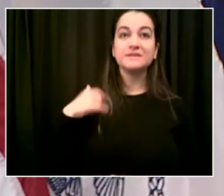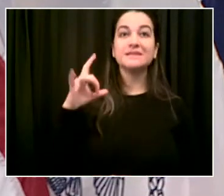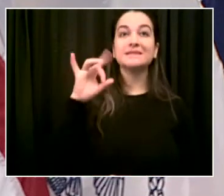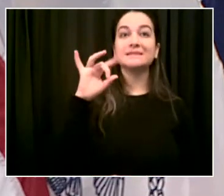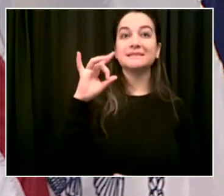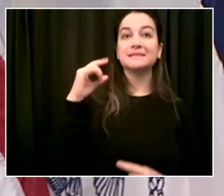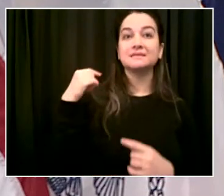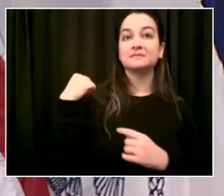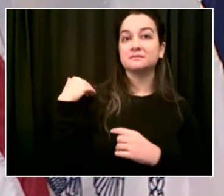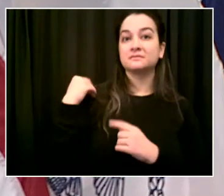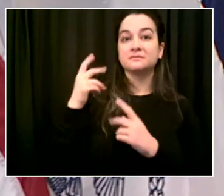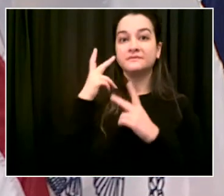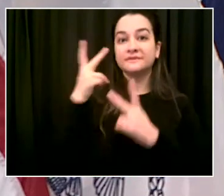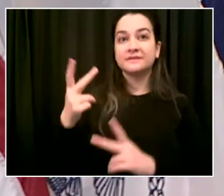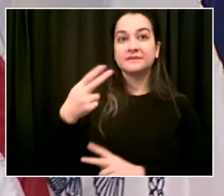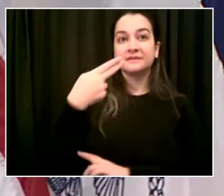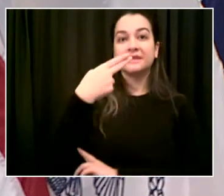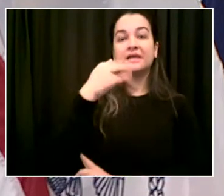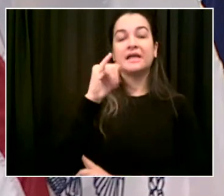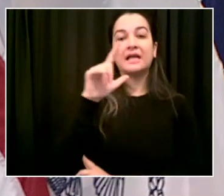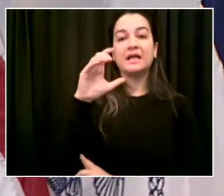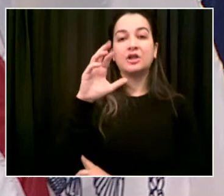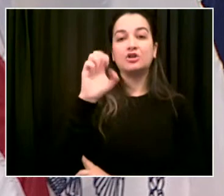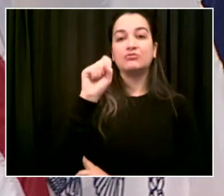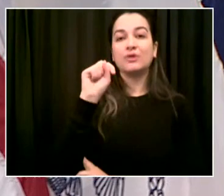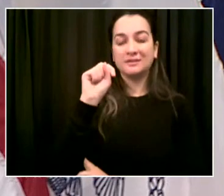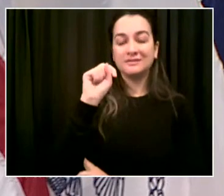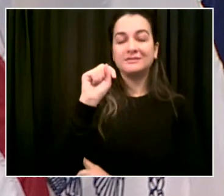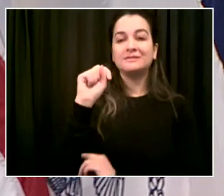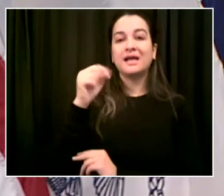first sites we had open for vaccination.